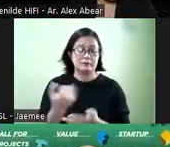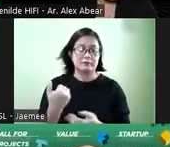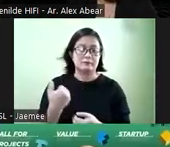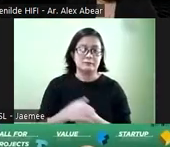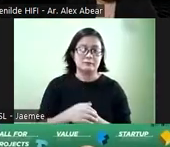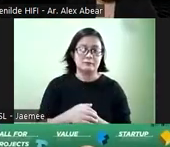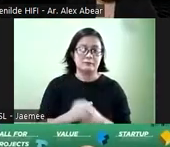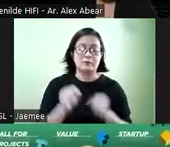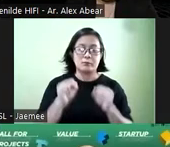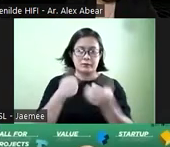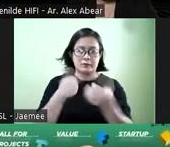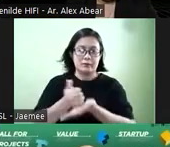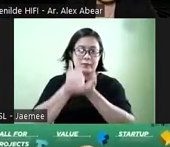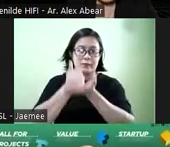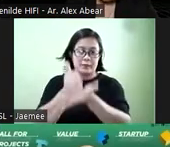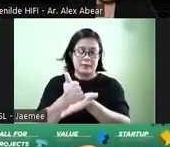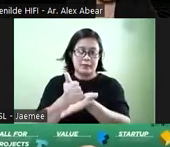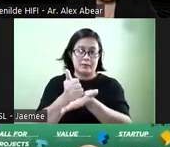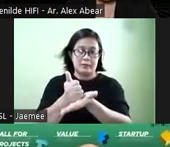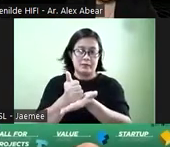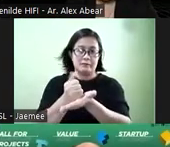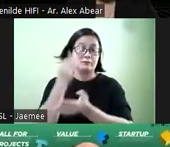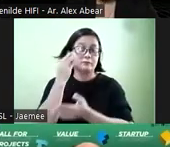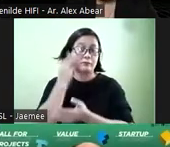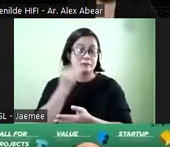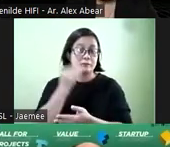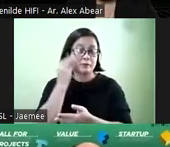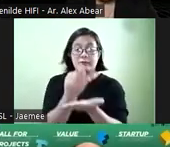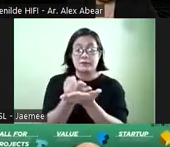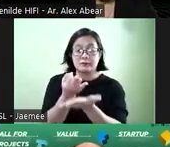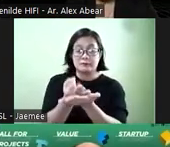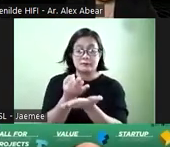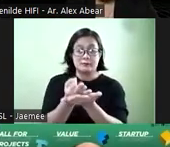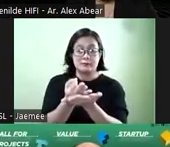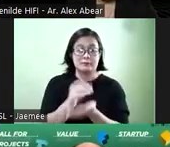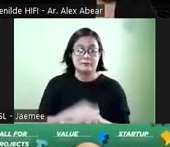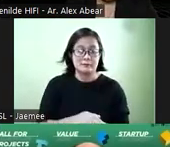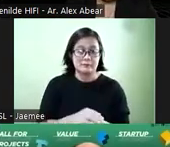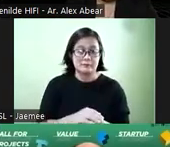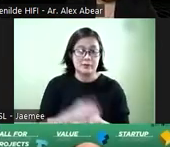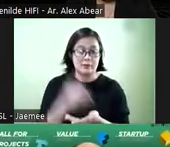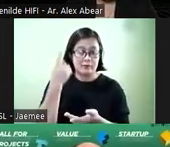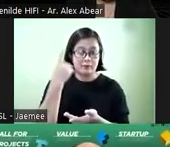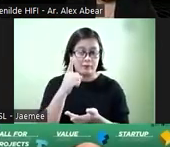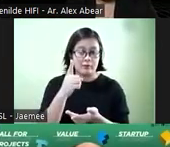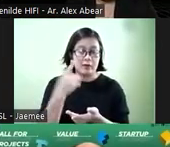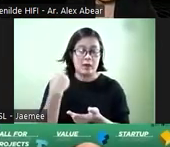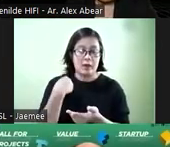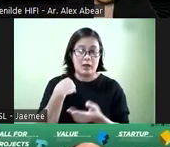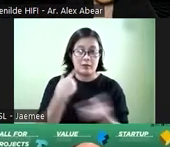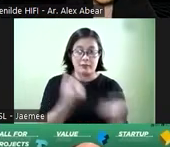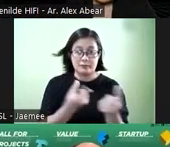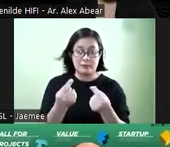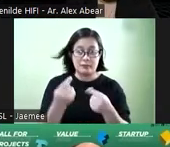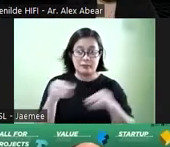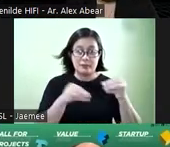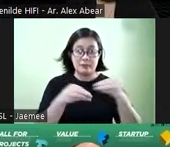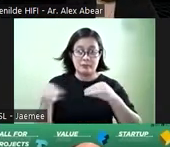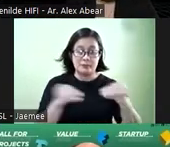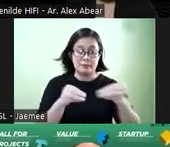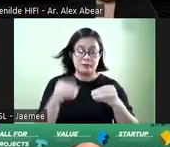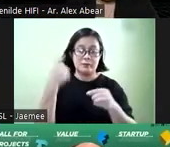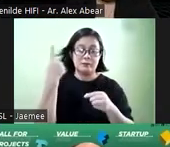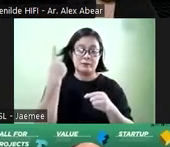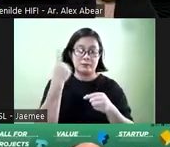can help us gain product experience and of course gain funding. By mobilizing our projects, not only do we get funding, but we